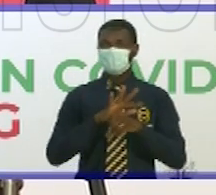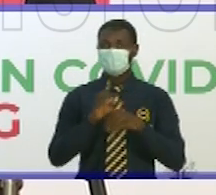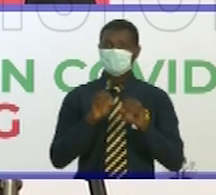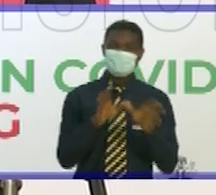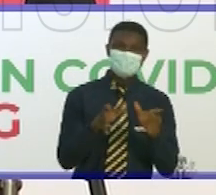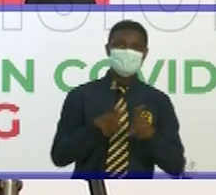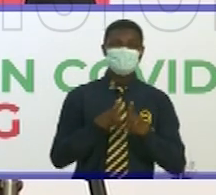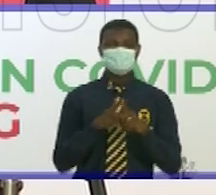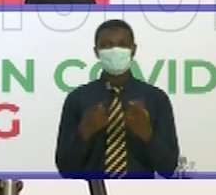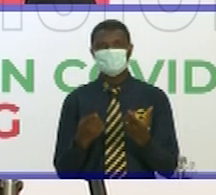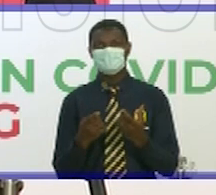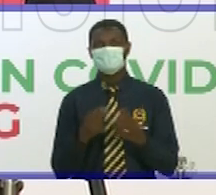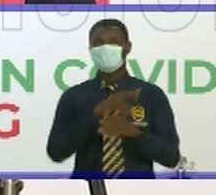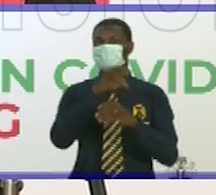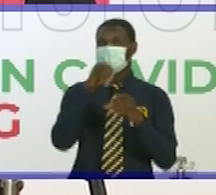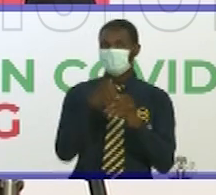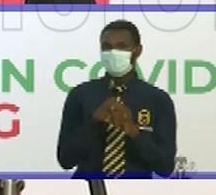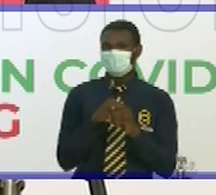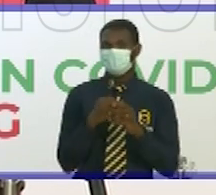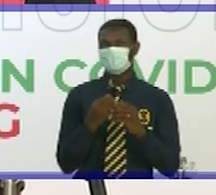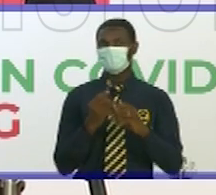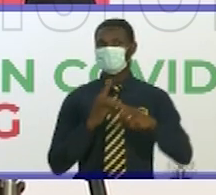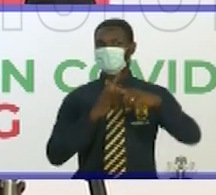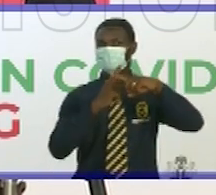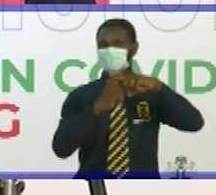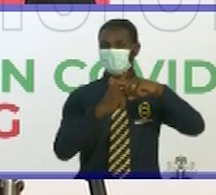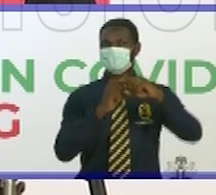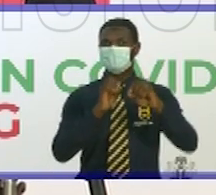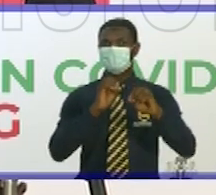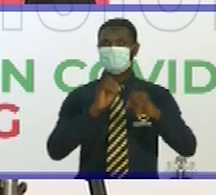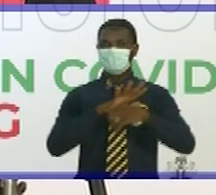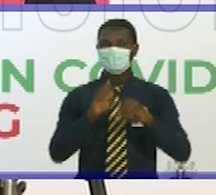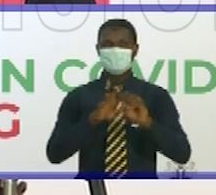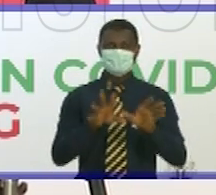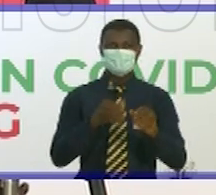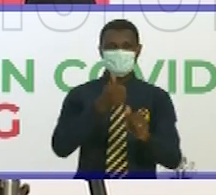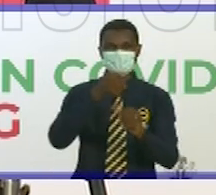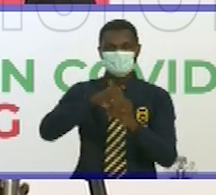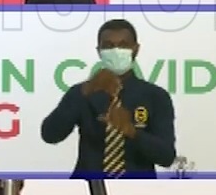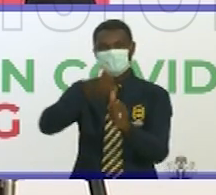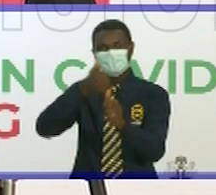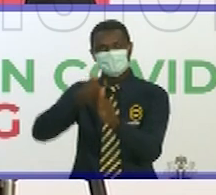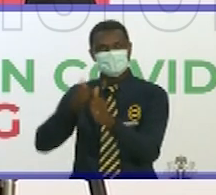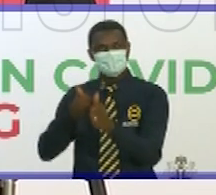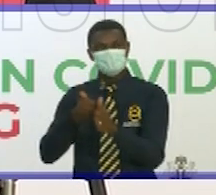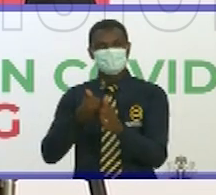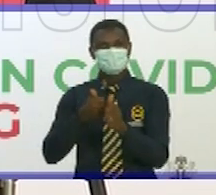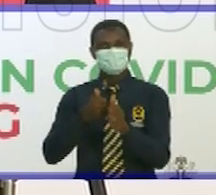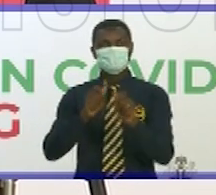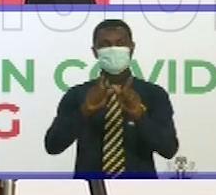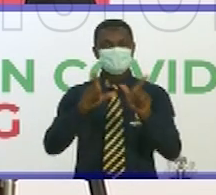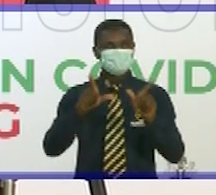include the proportion of positive cases by each local government, and also the rate of rise of new